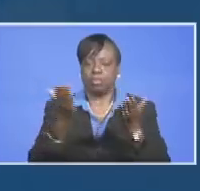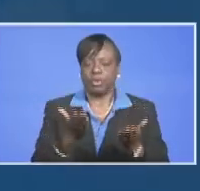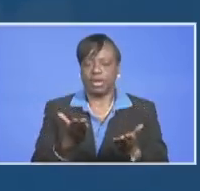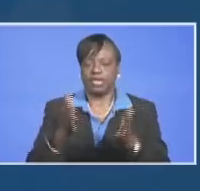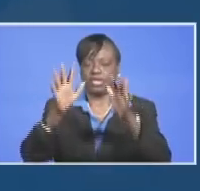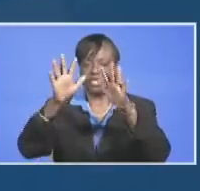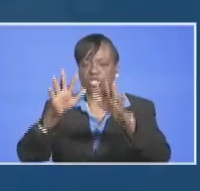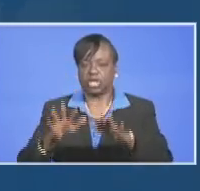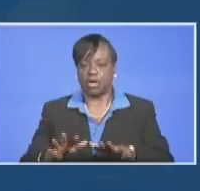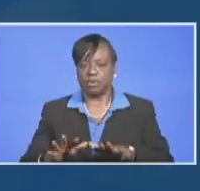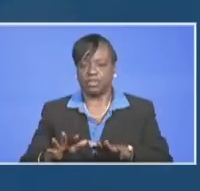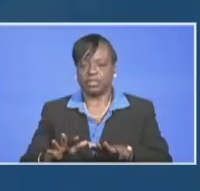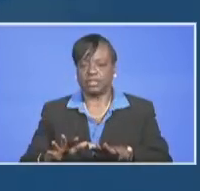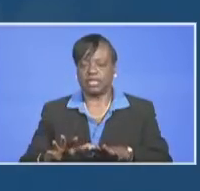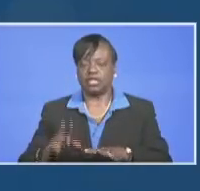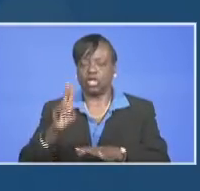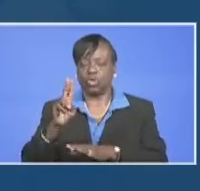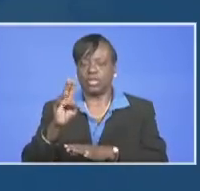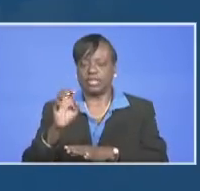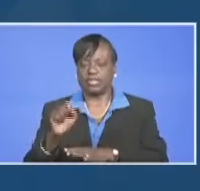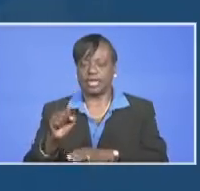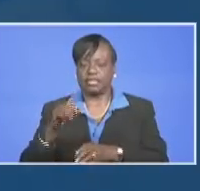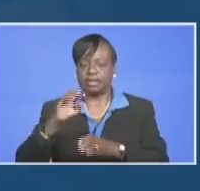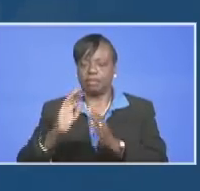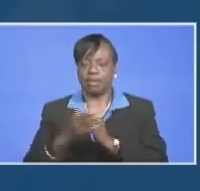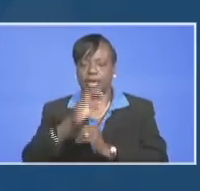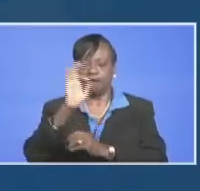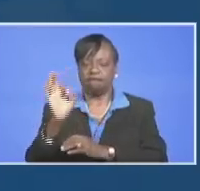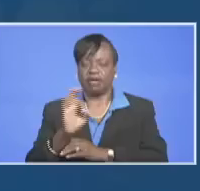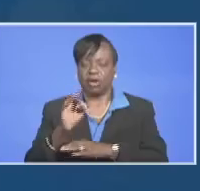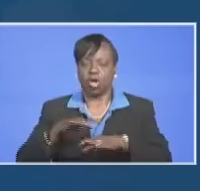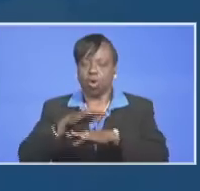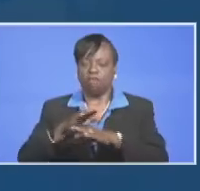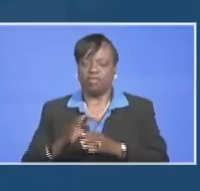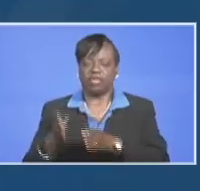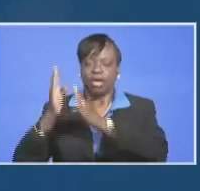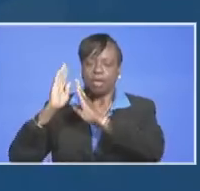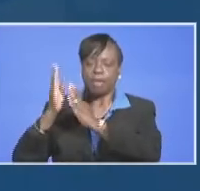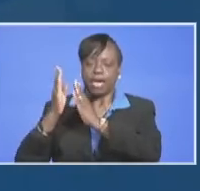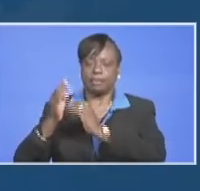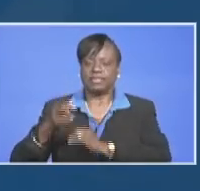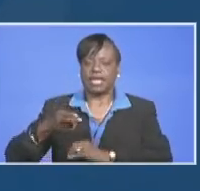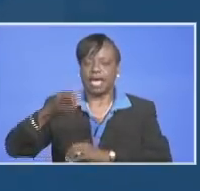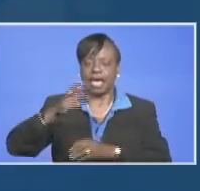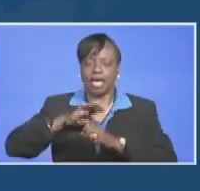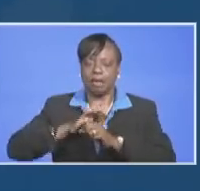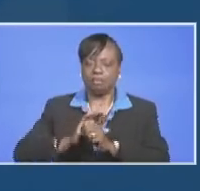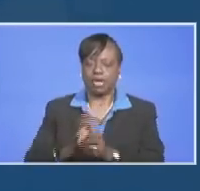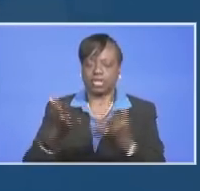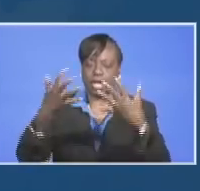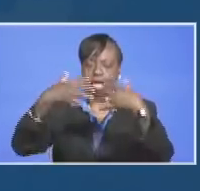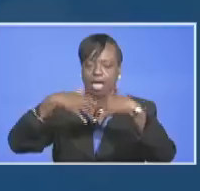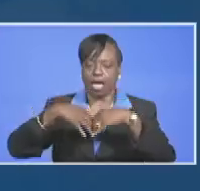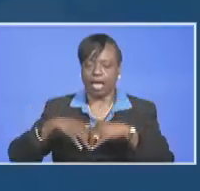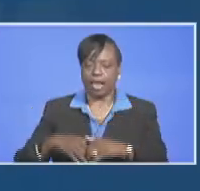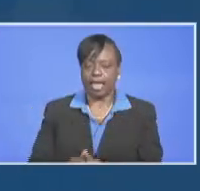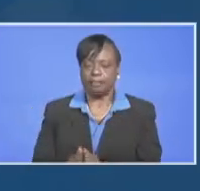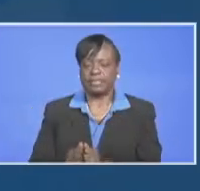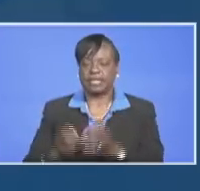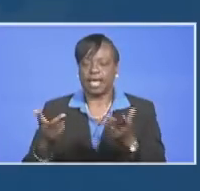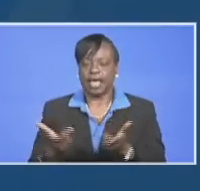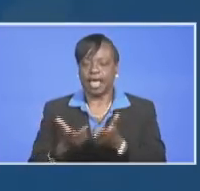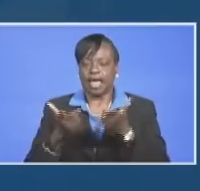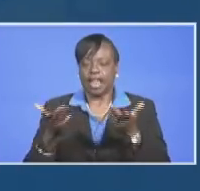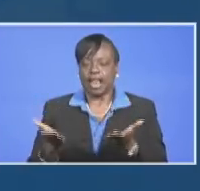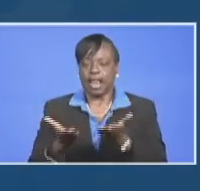Coast states of the United States by Sunday. Over the Bahamas, high pressure has collapsed. We're under the influence of very, very light wind, and with the warm temperatures, we